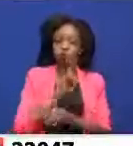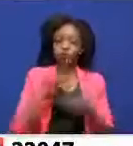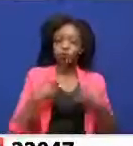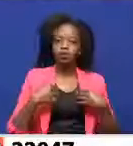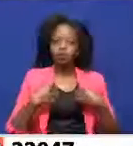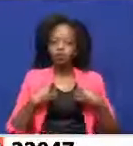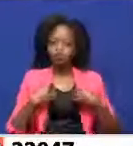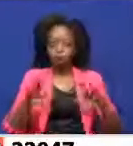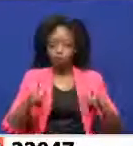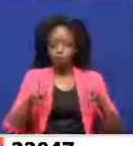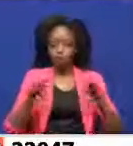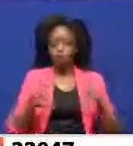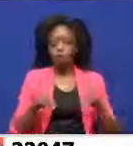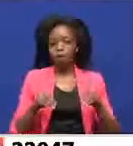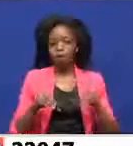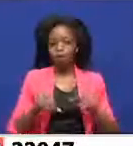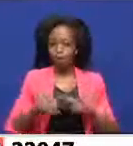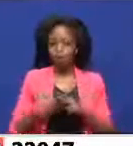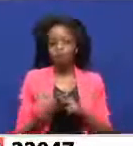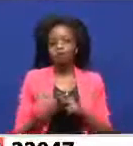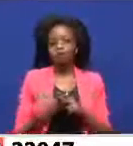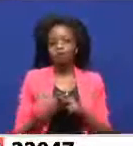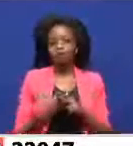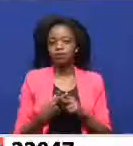shoes immediately.